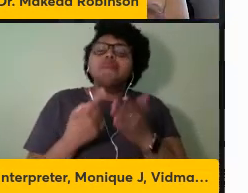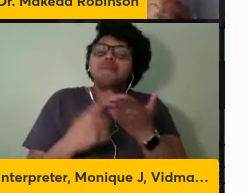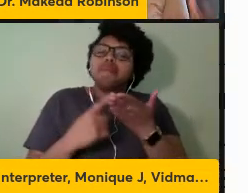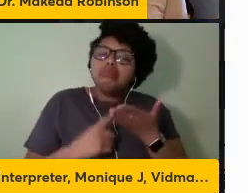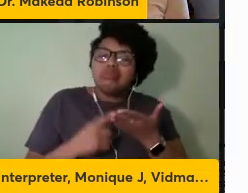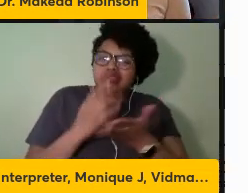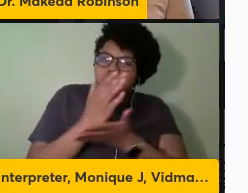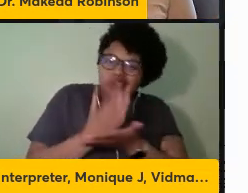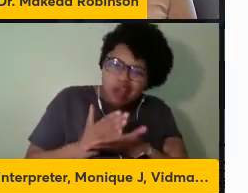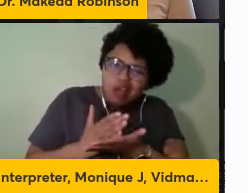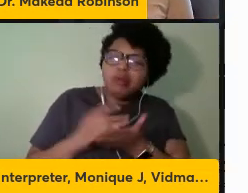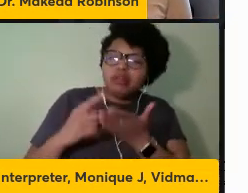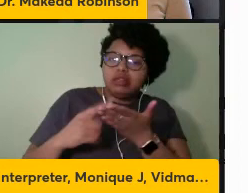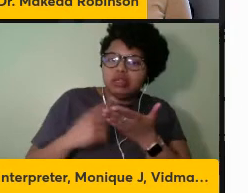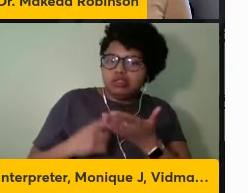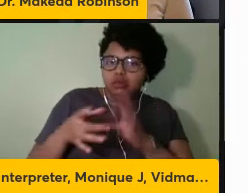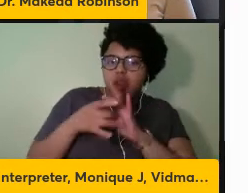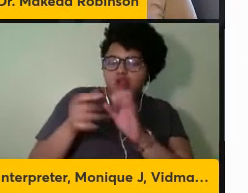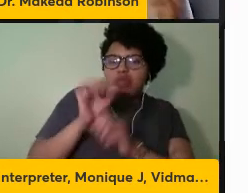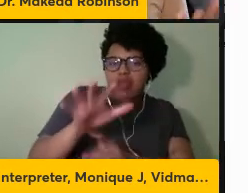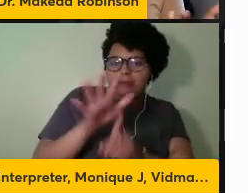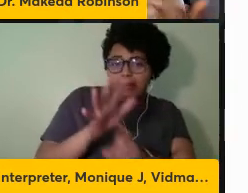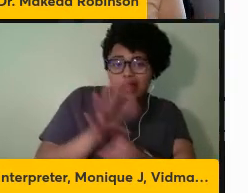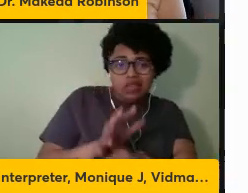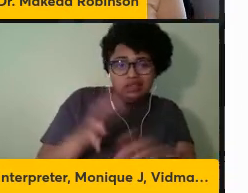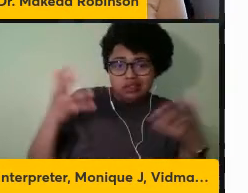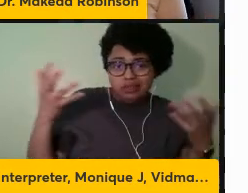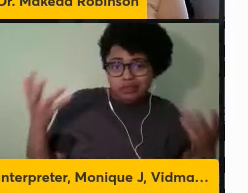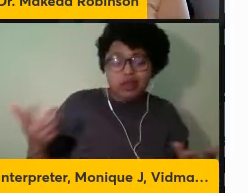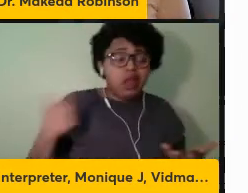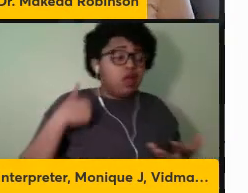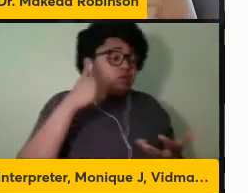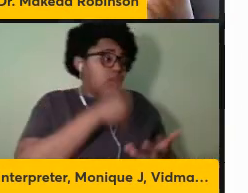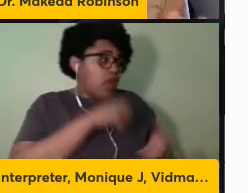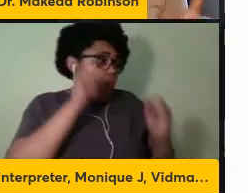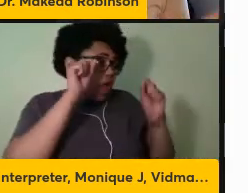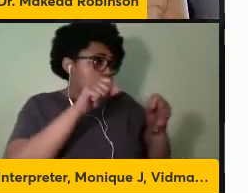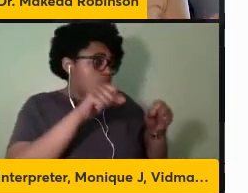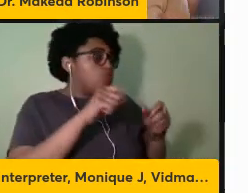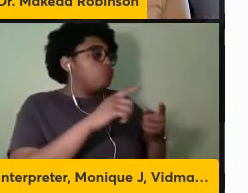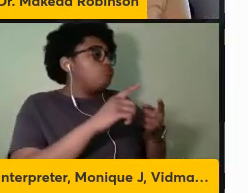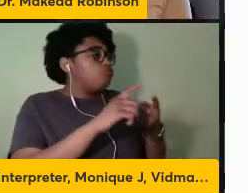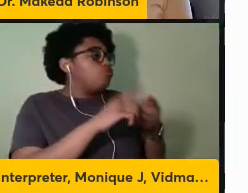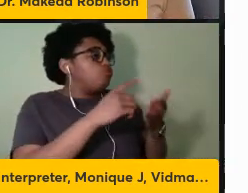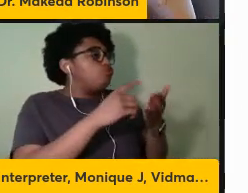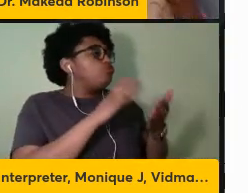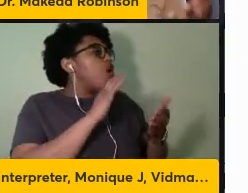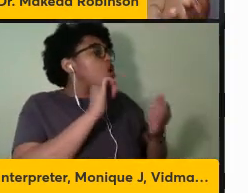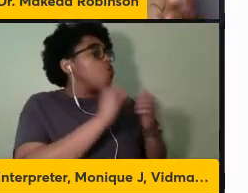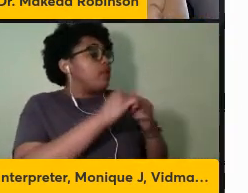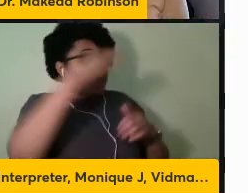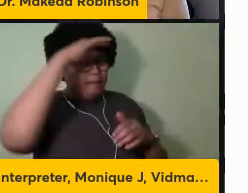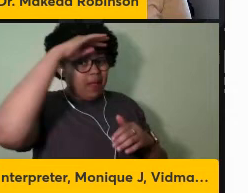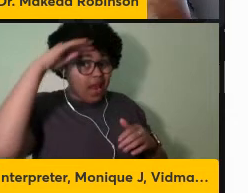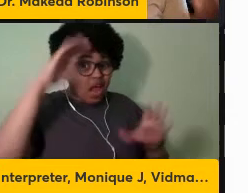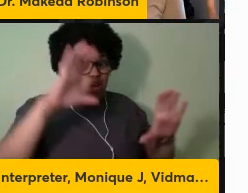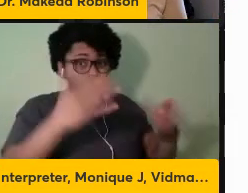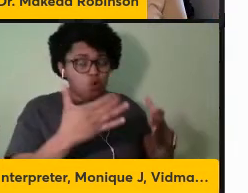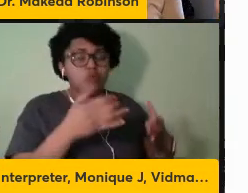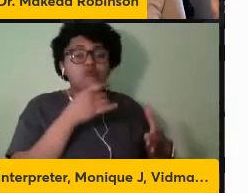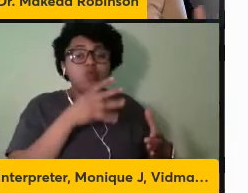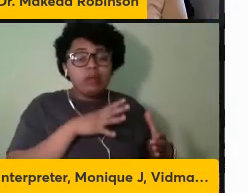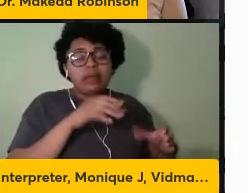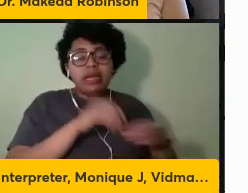had to those populations. And I was able to give a talk to a group called Black Women in Tech, which is sort of centered in the Bay Area, but